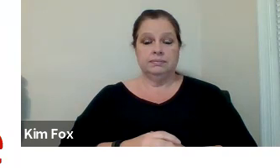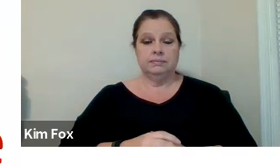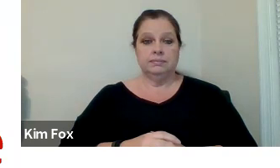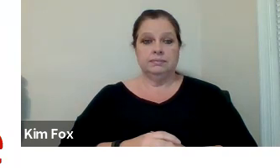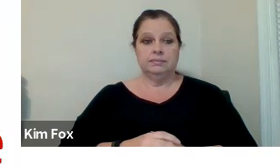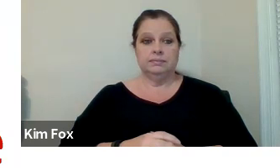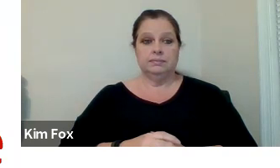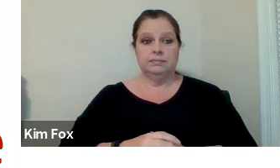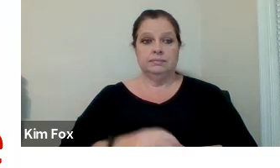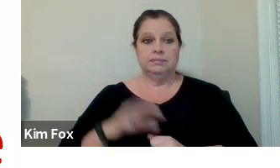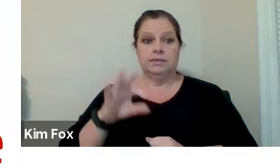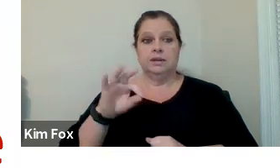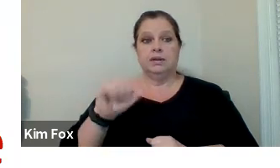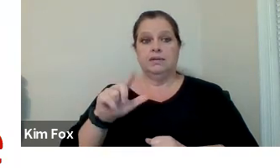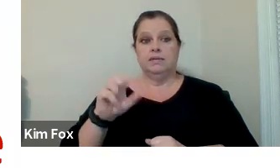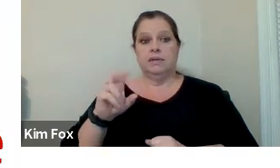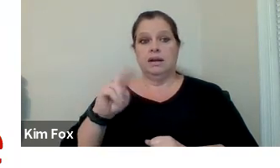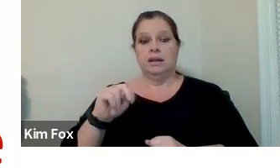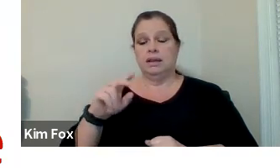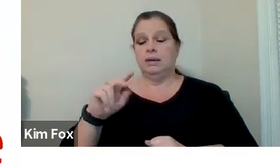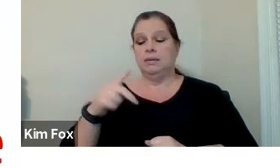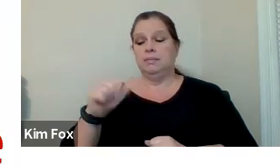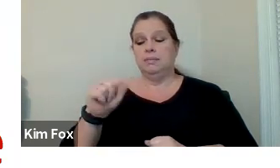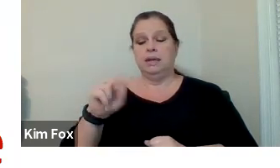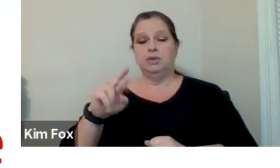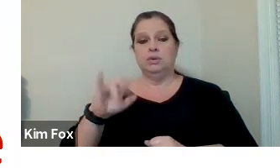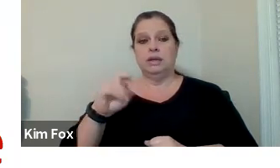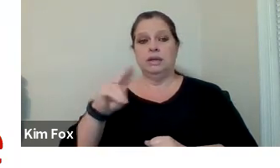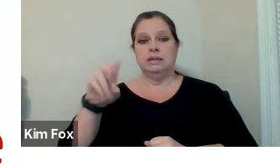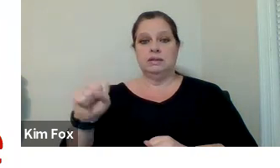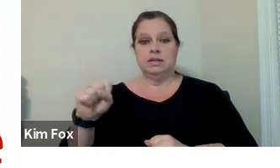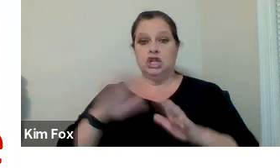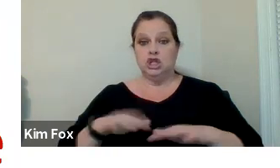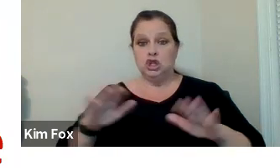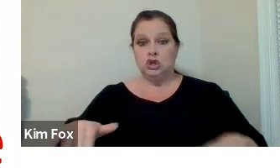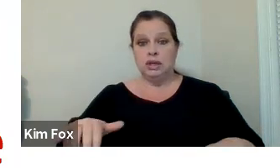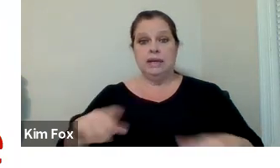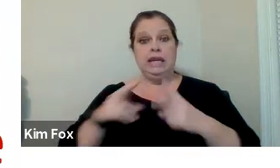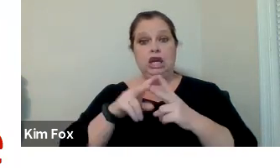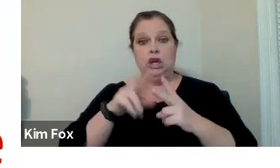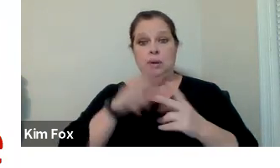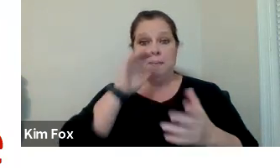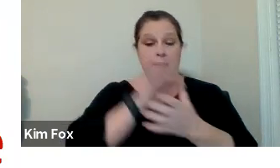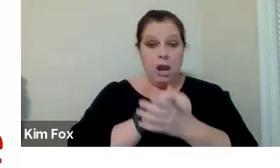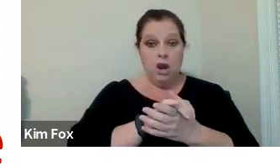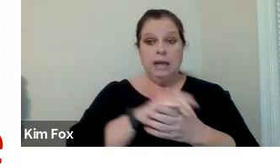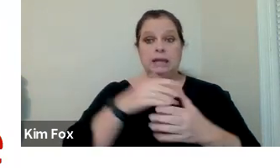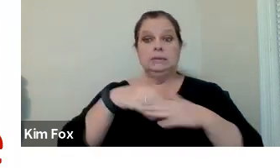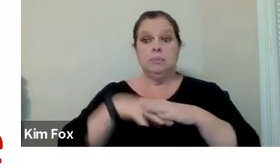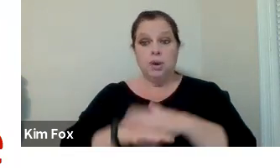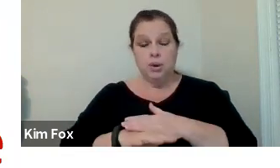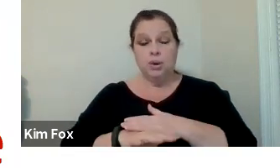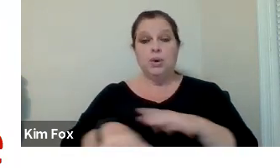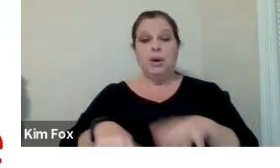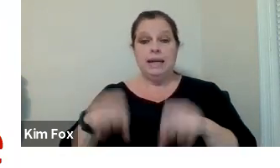The Fallen Patriots is for dependent children, whether natural, by marriage, or adoption, who have lost a parent in